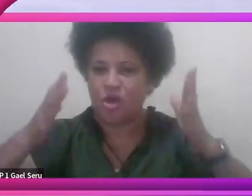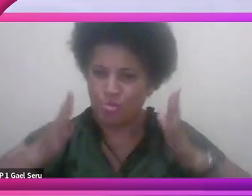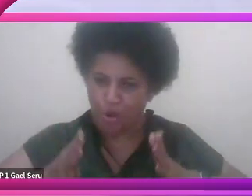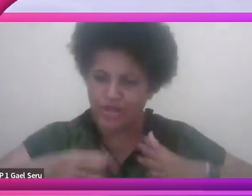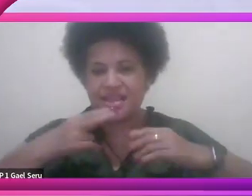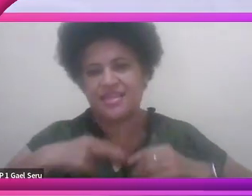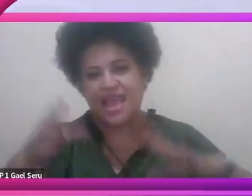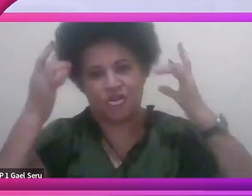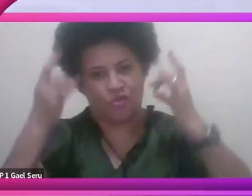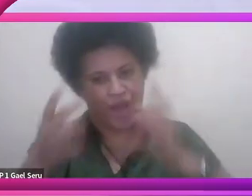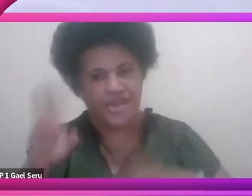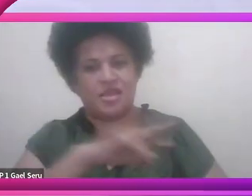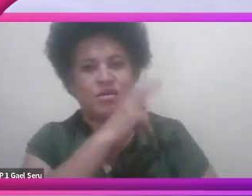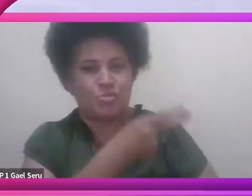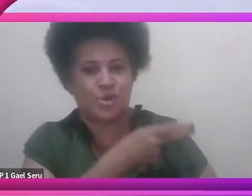ready.